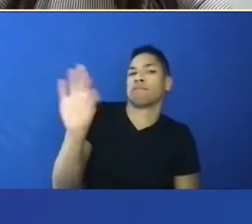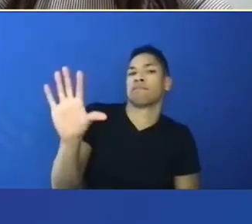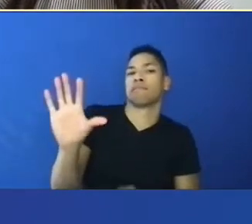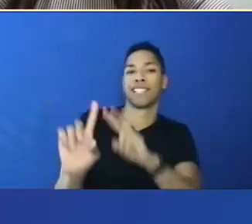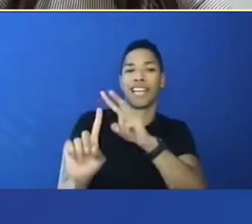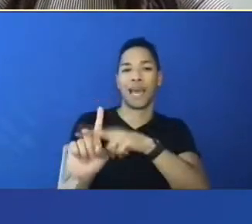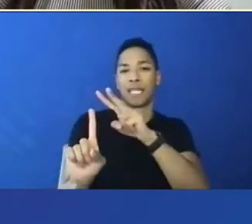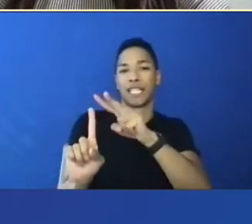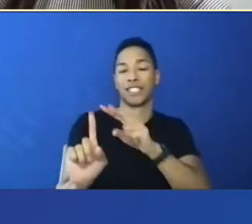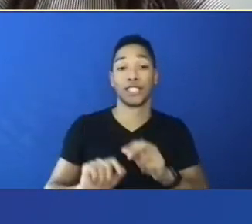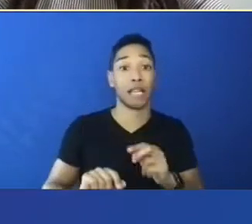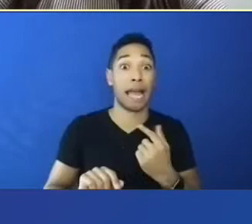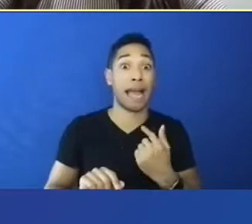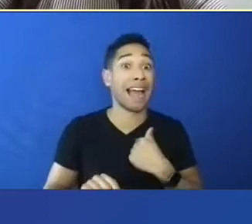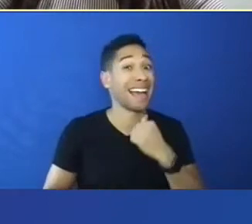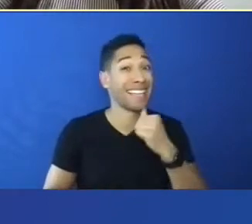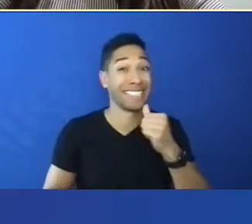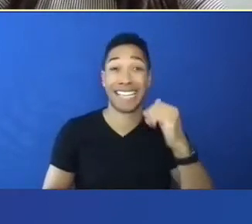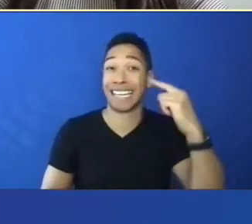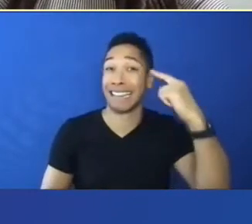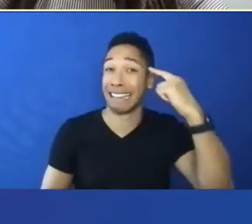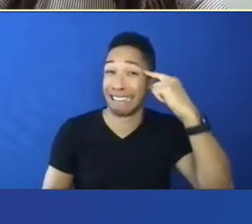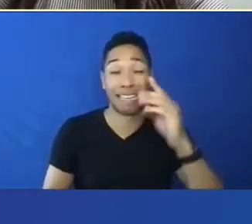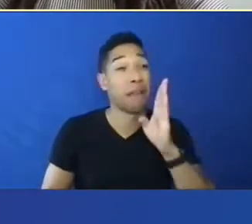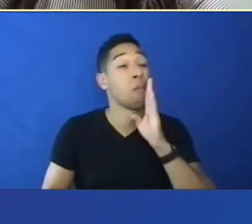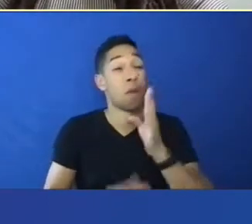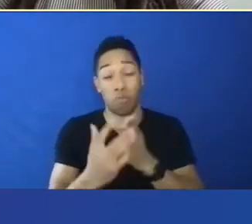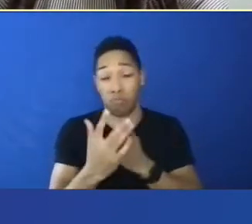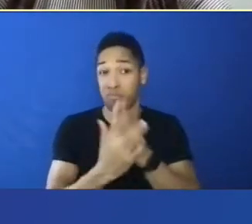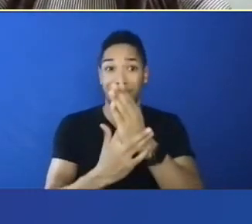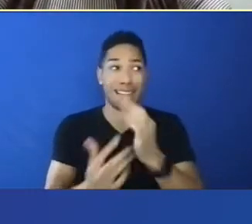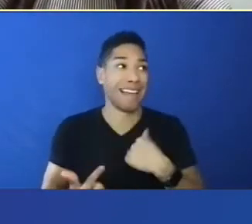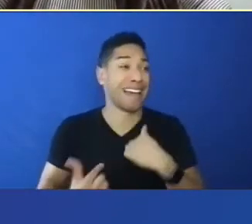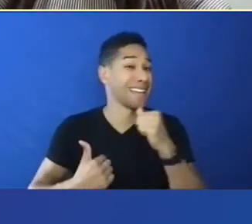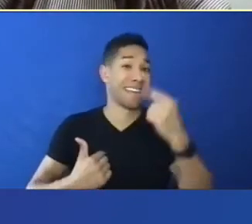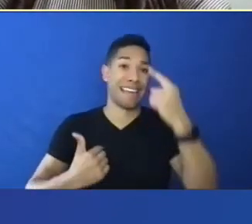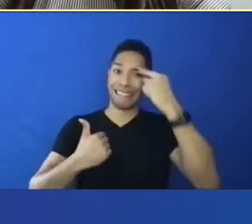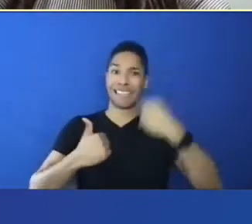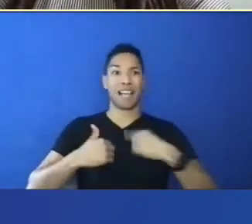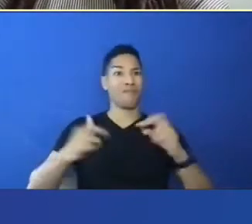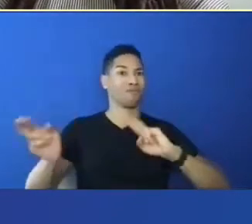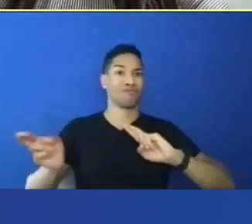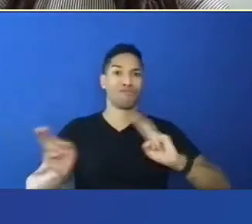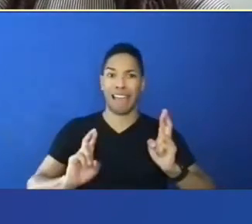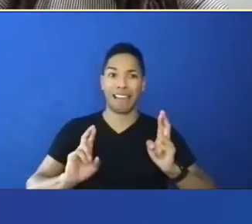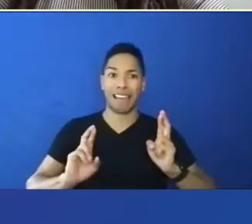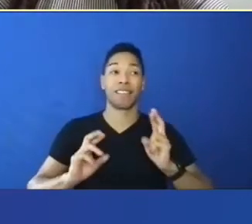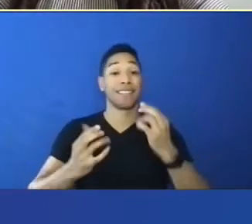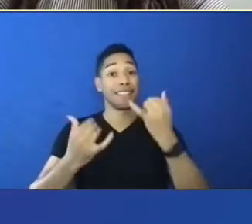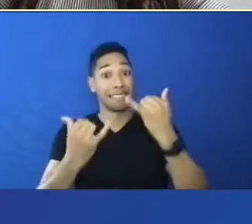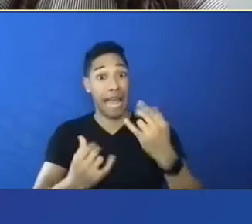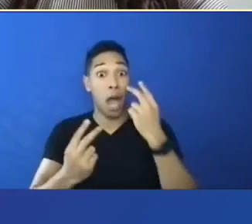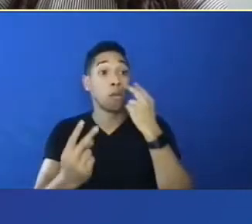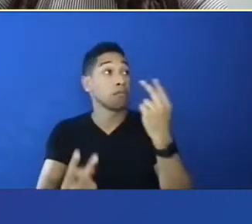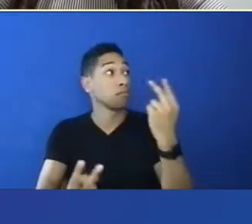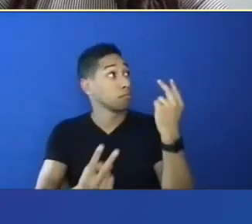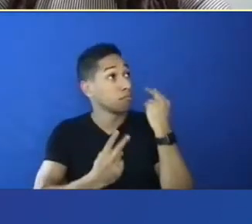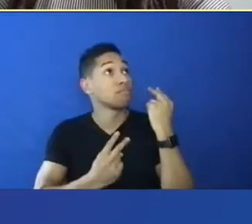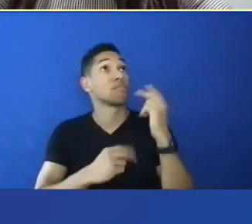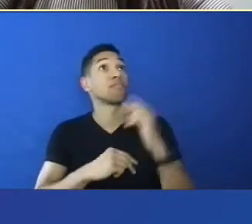really think I'd make it that far. I didn't think I was ready. And I guess when I kind of reflect on that now,